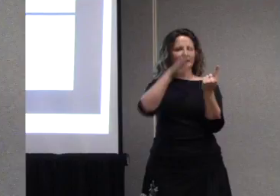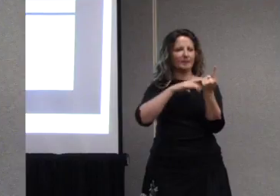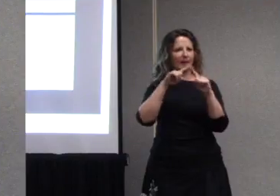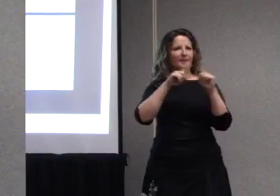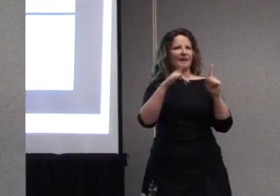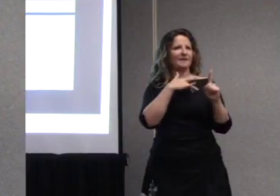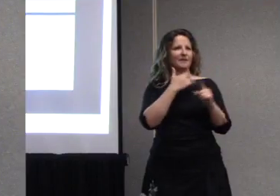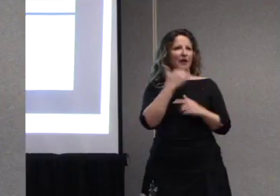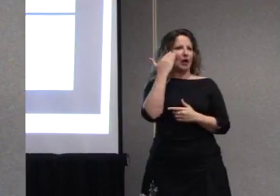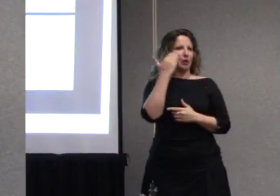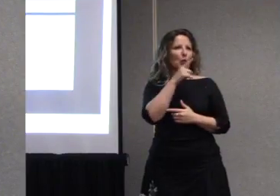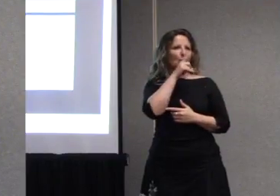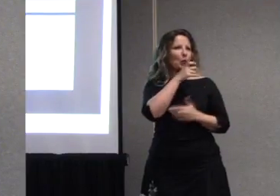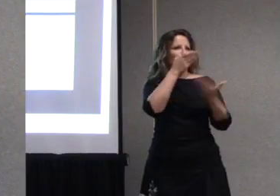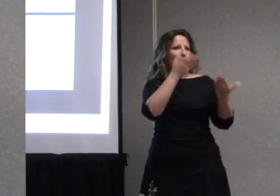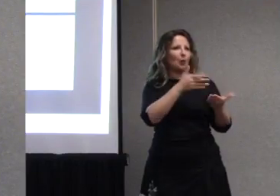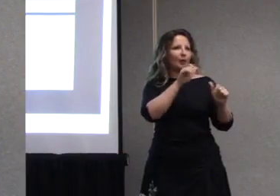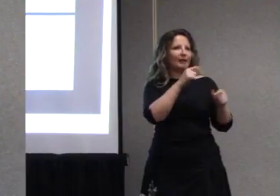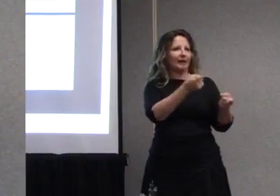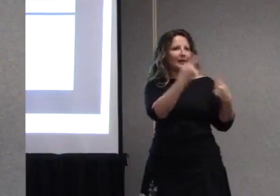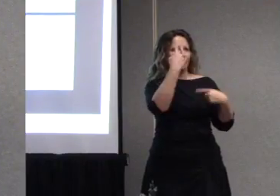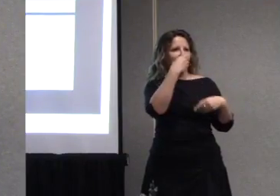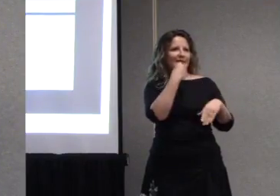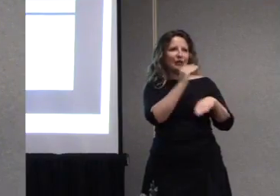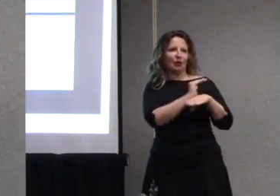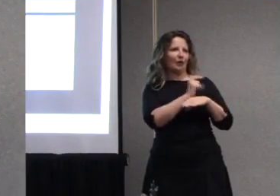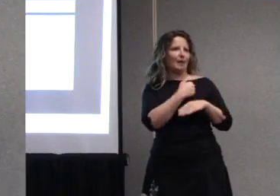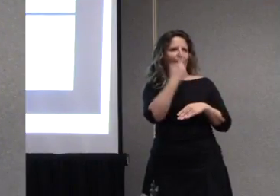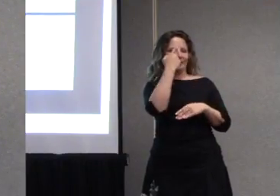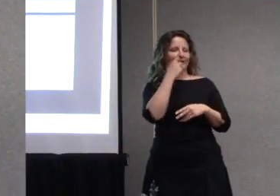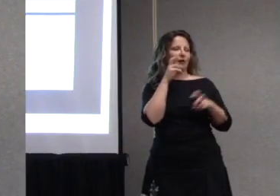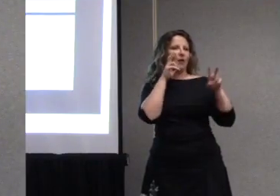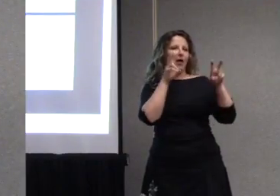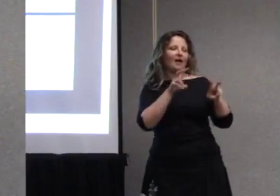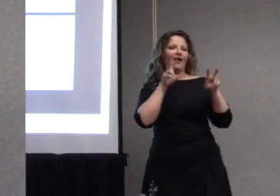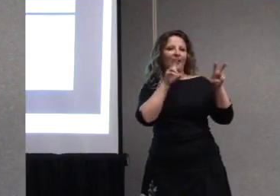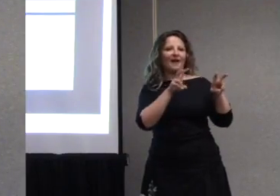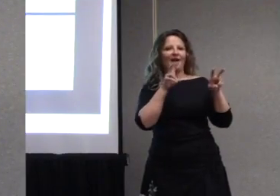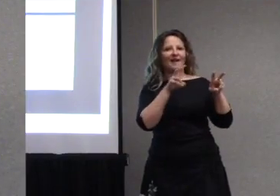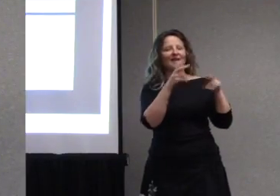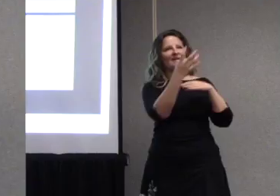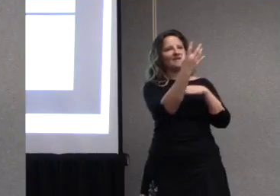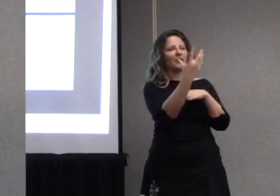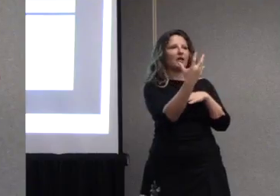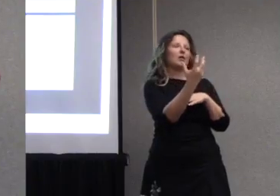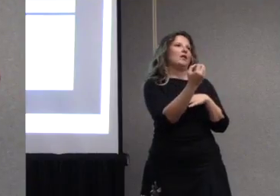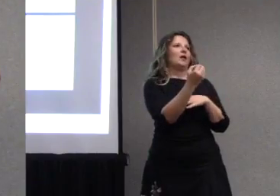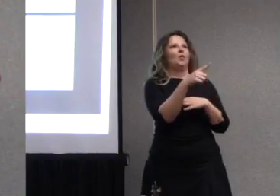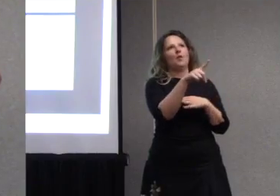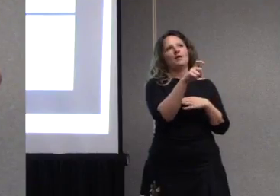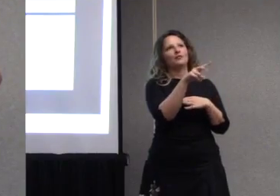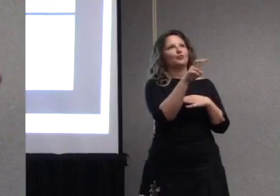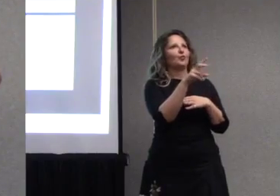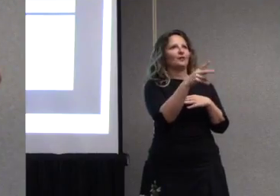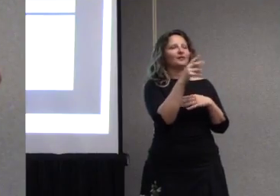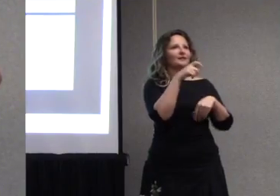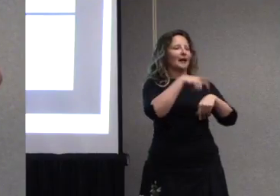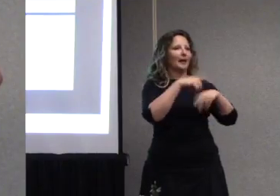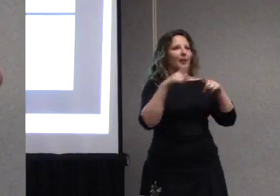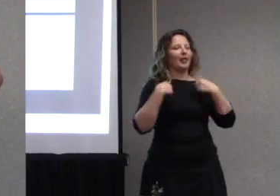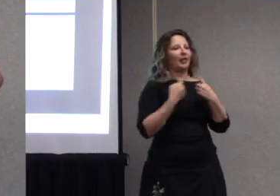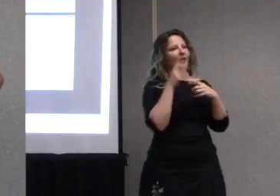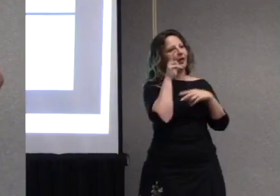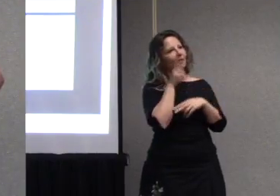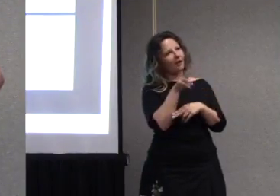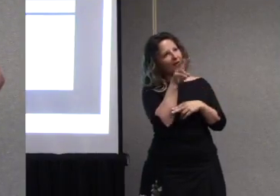I've never met the man, but I feel like I know him. He could come in and eat dinner with me or something like that. I've watched these things, I don't know, a couple hundred